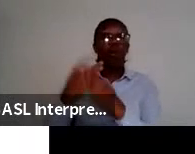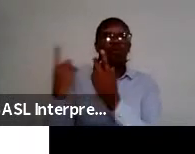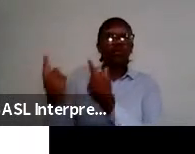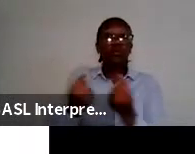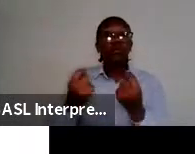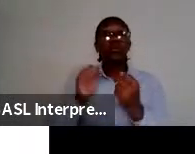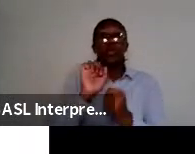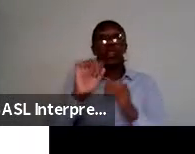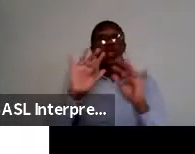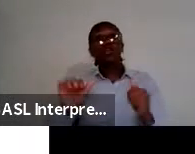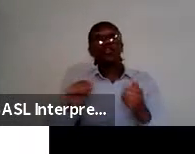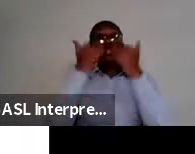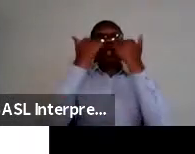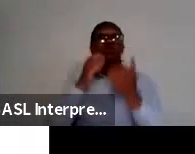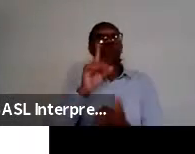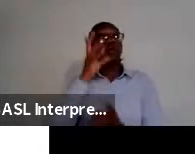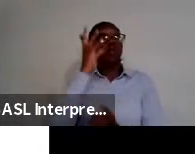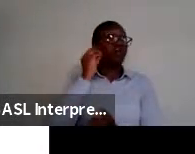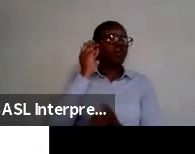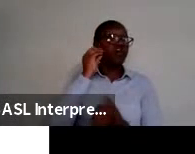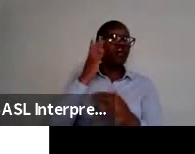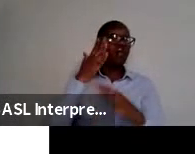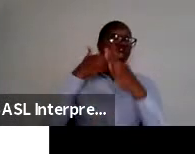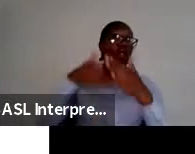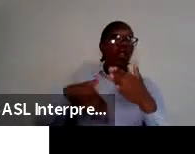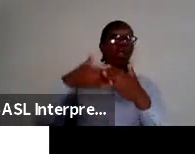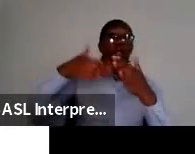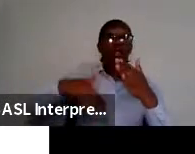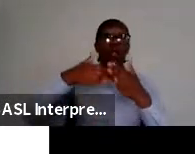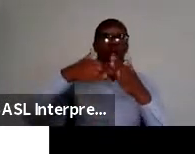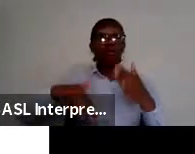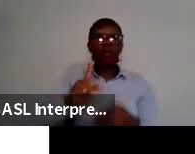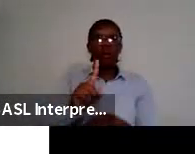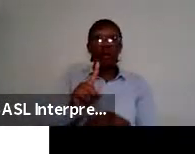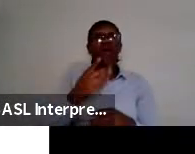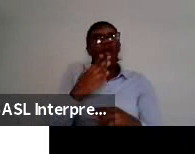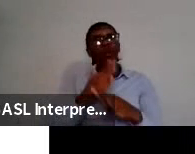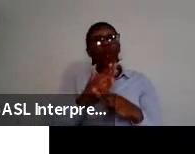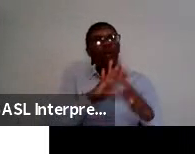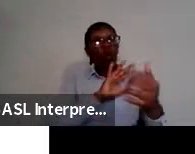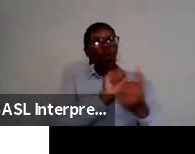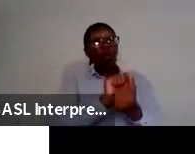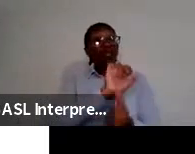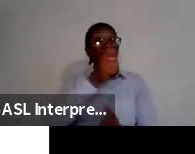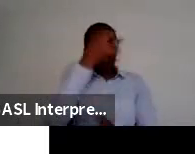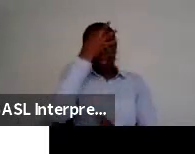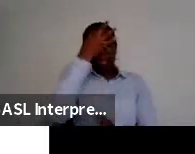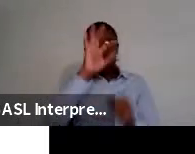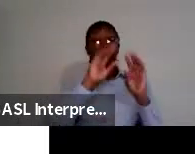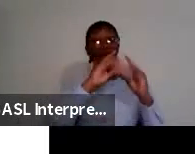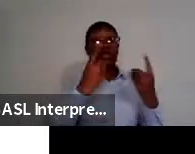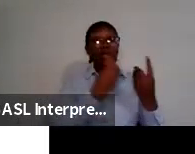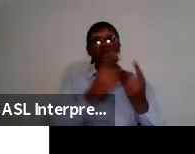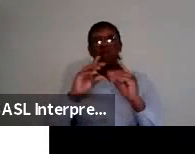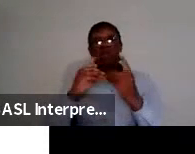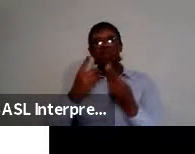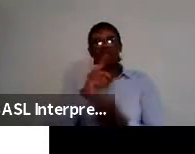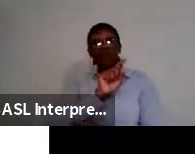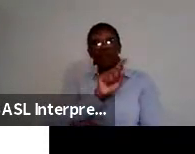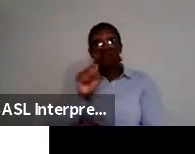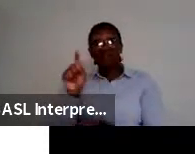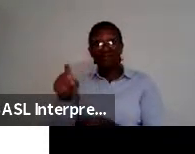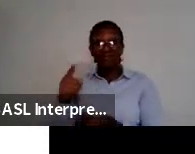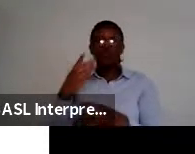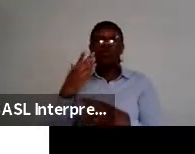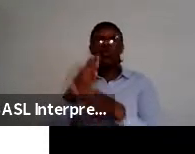they're experiencing, and then how do they work with other government departments to clamp down not only on illicit trade in